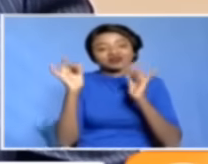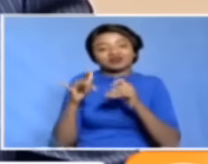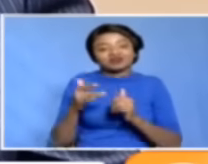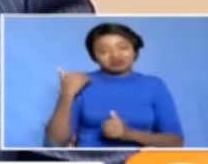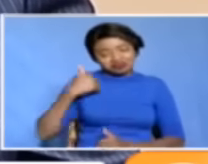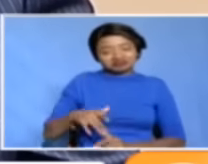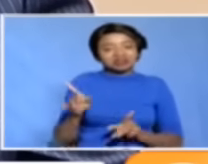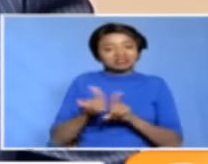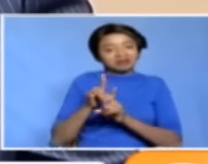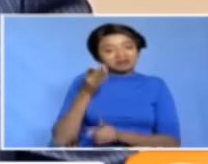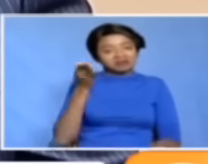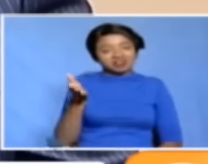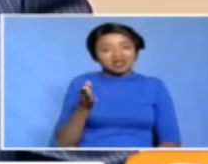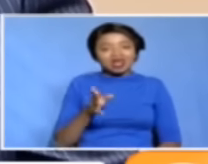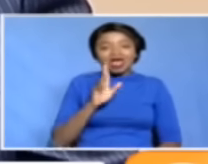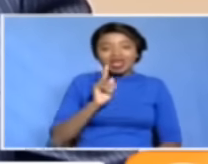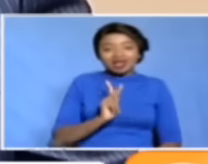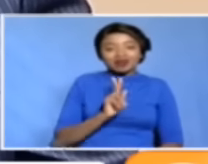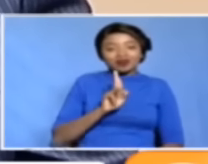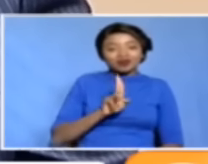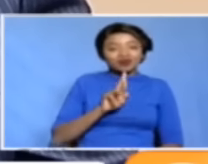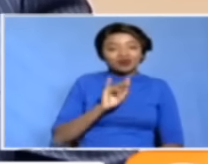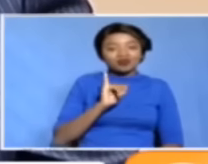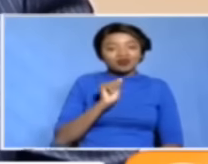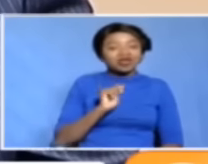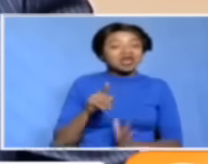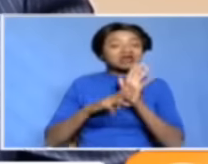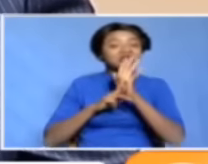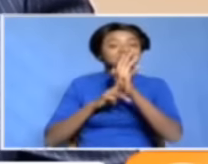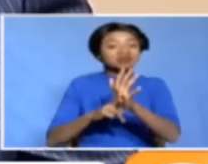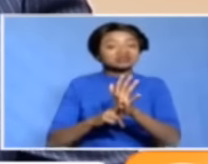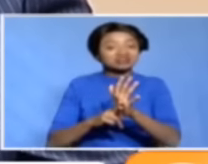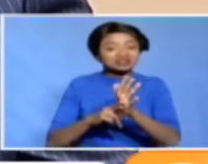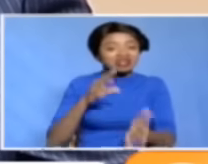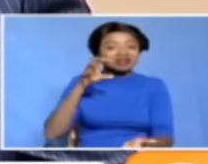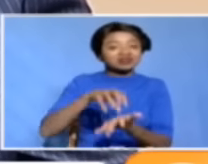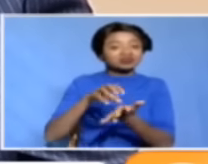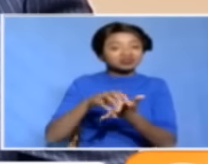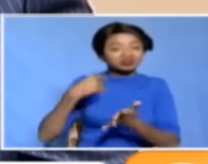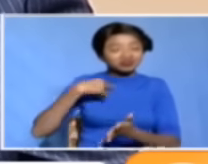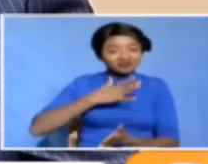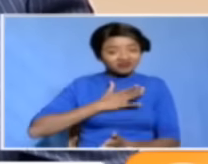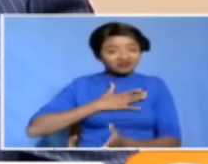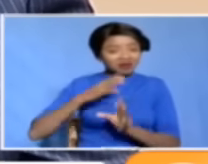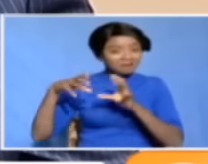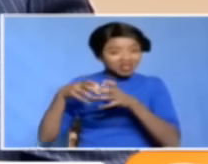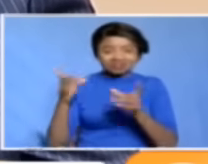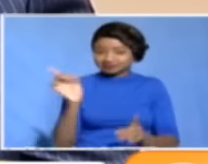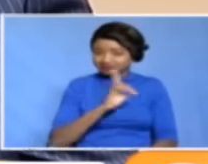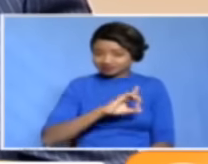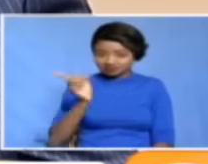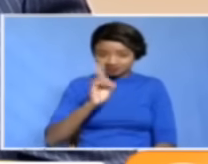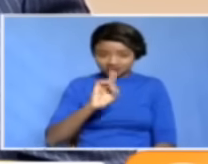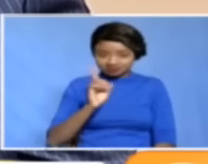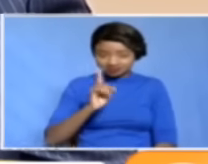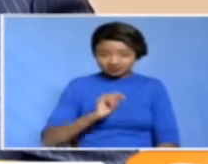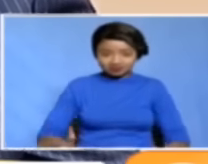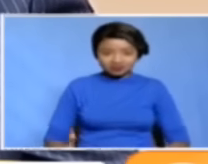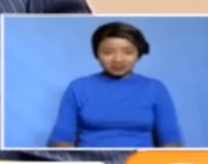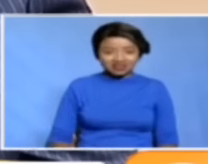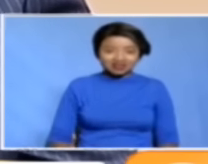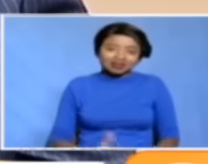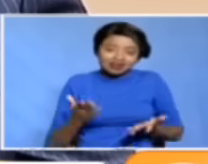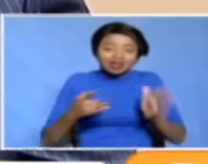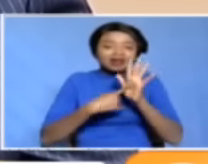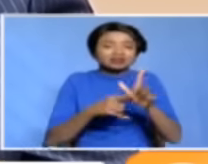Moses Kuria and the company do not represent the position of our party. Of course, you know, Hussein, even